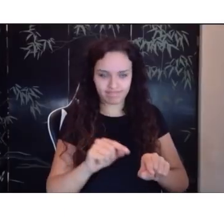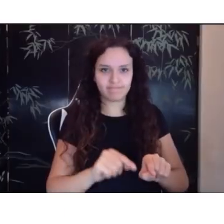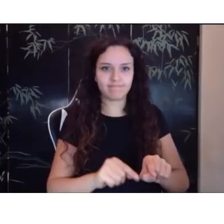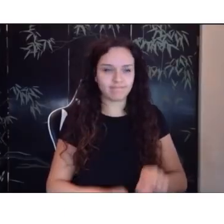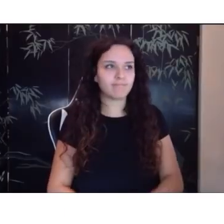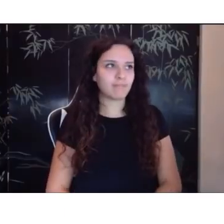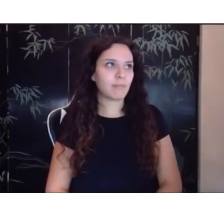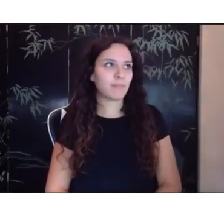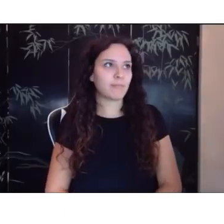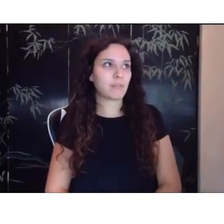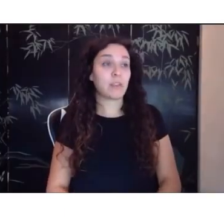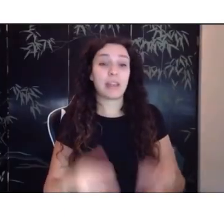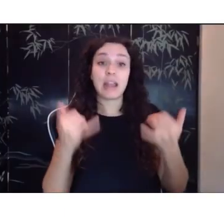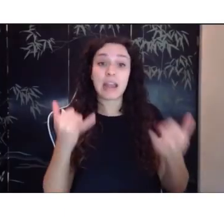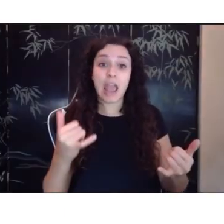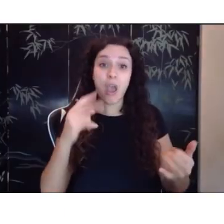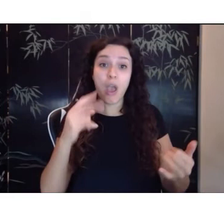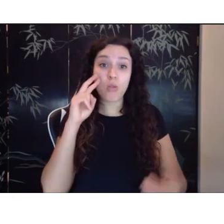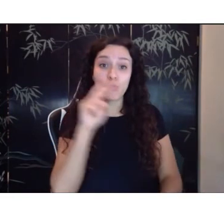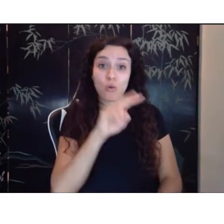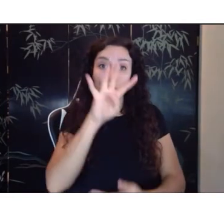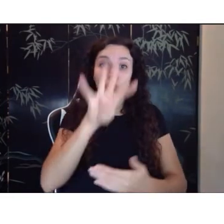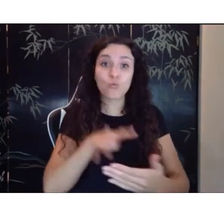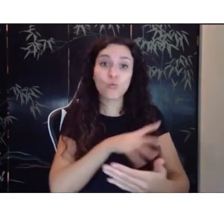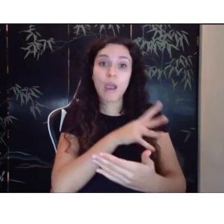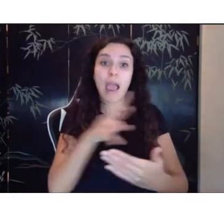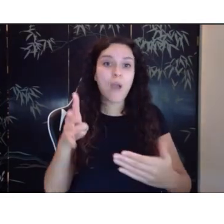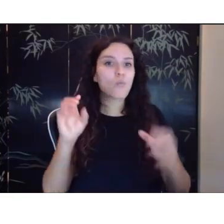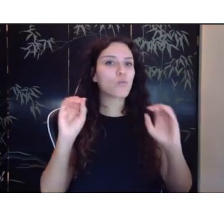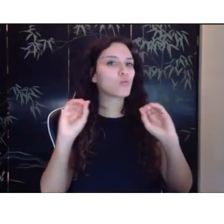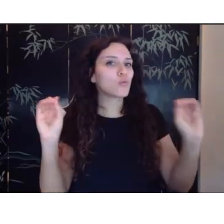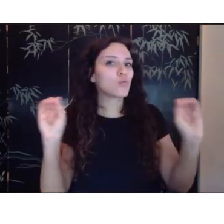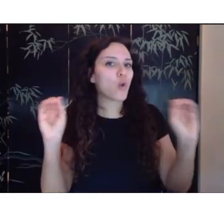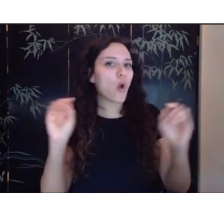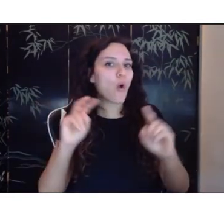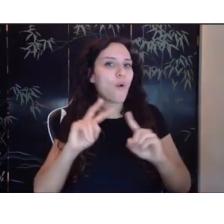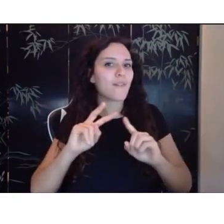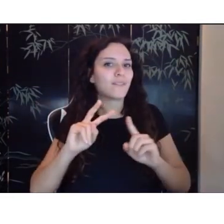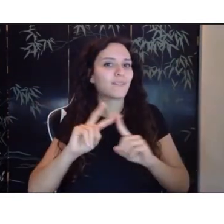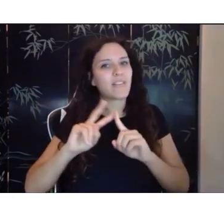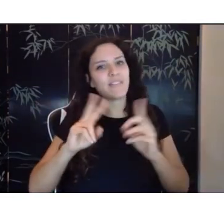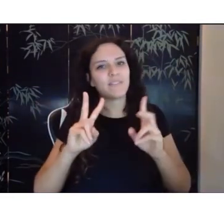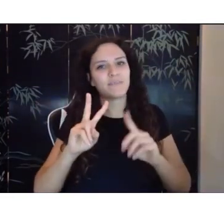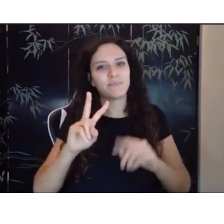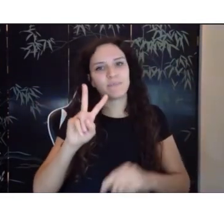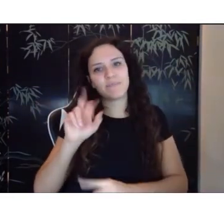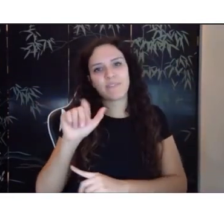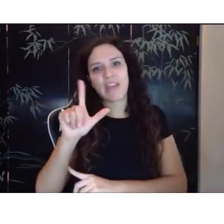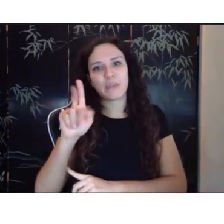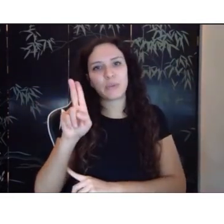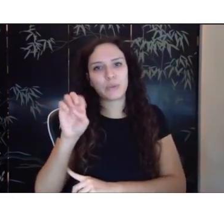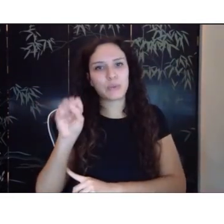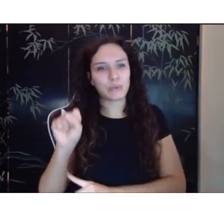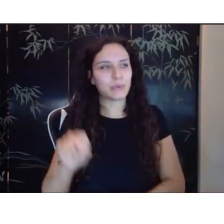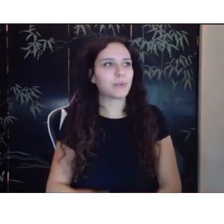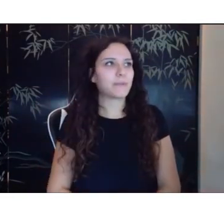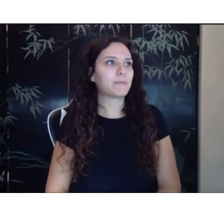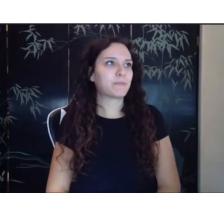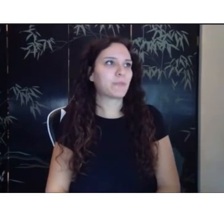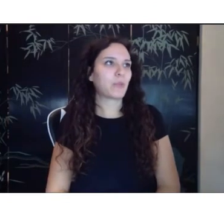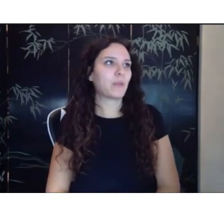So let's look at graphs without values and see if we can just look at it and tell if it's a proportional